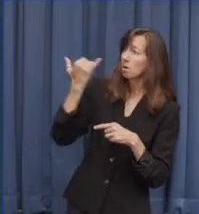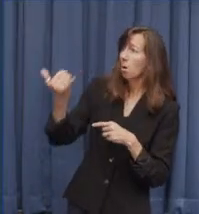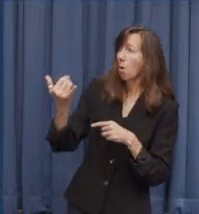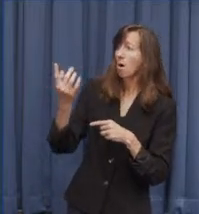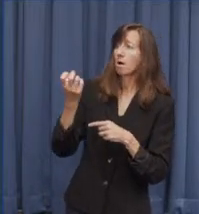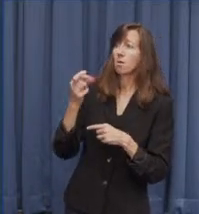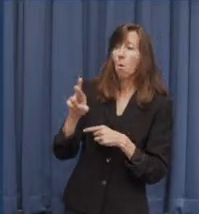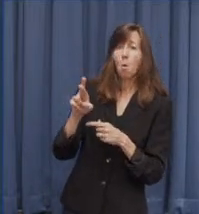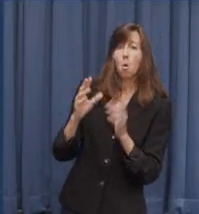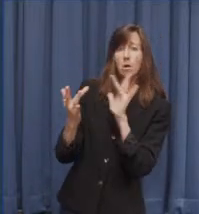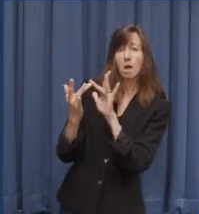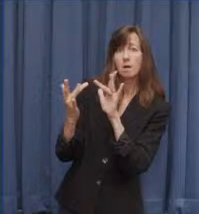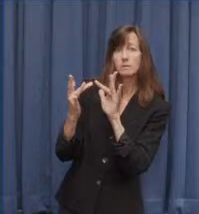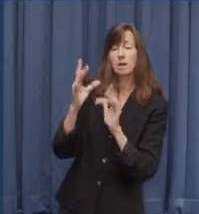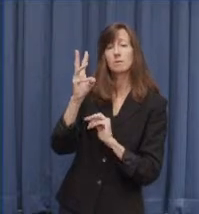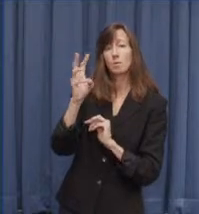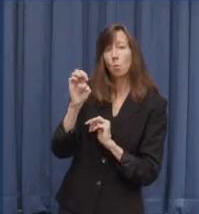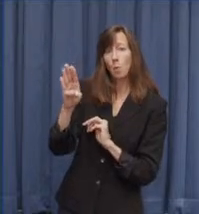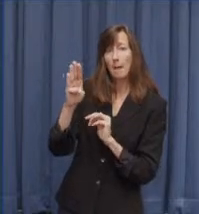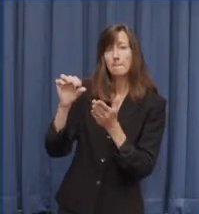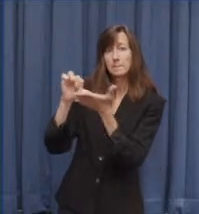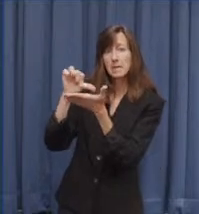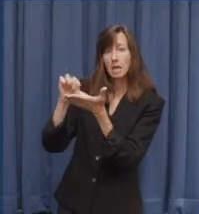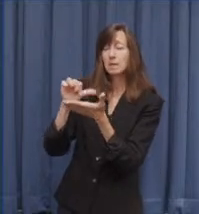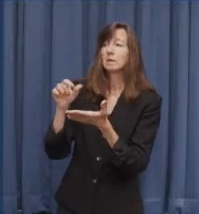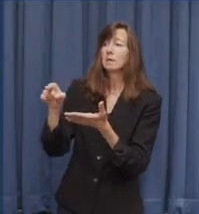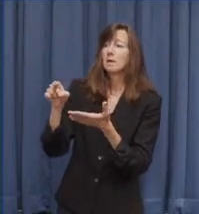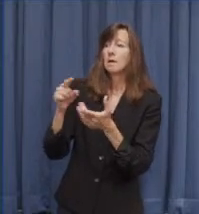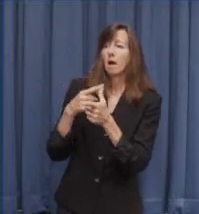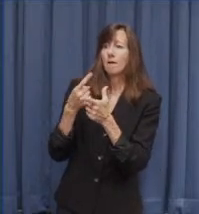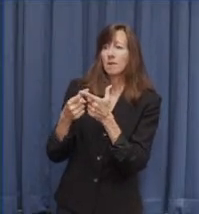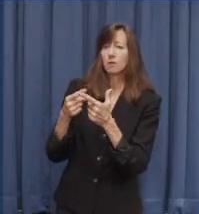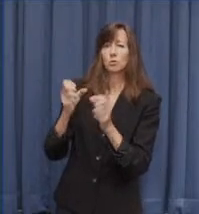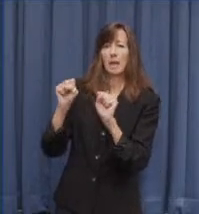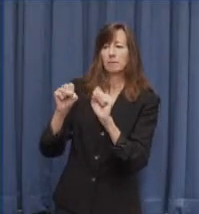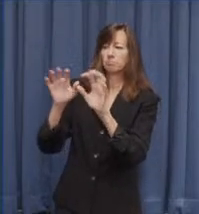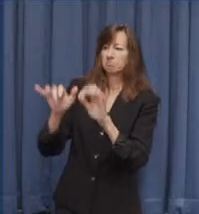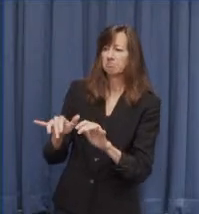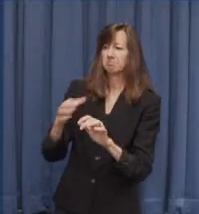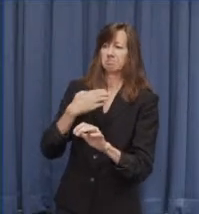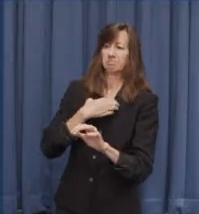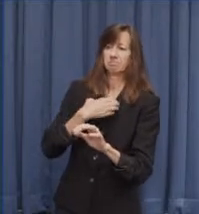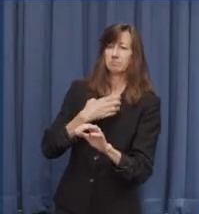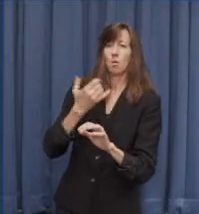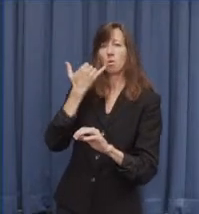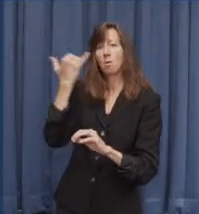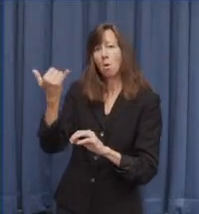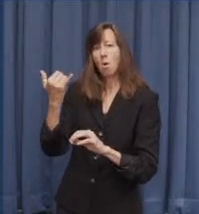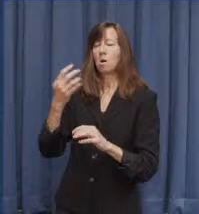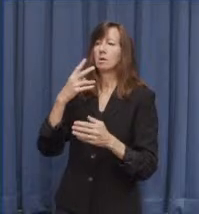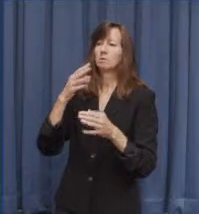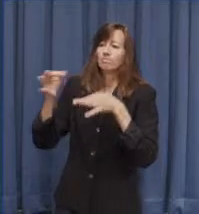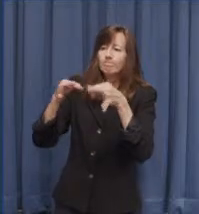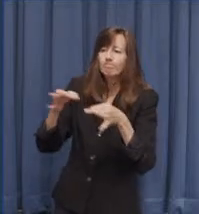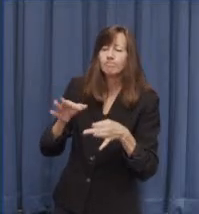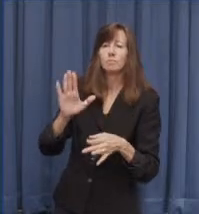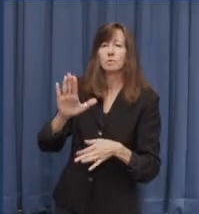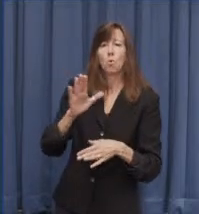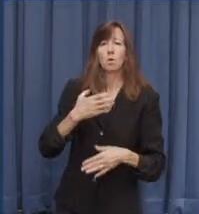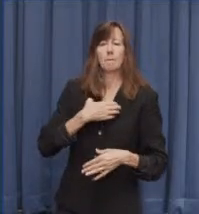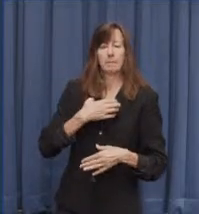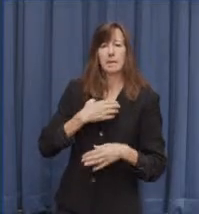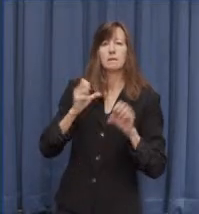can identify complaints or concerns about those that may not be in compliance with the pause